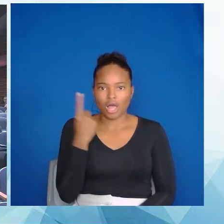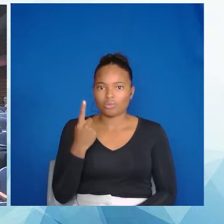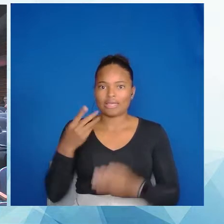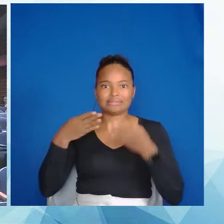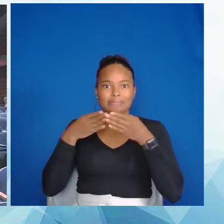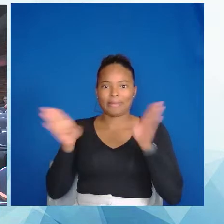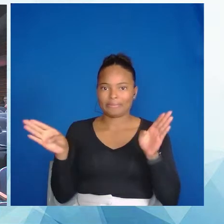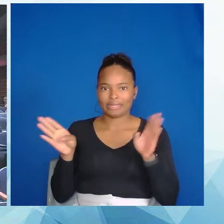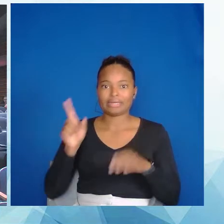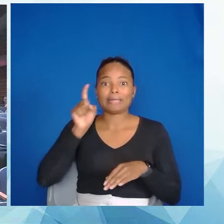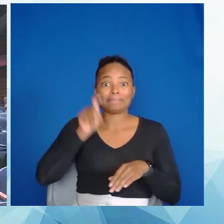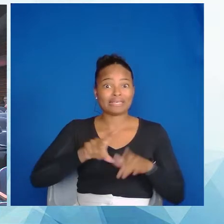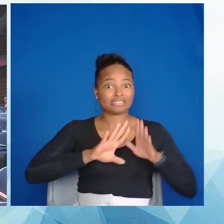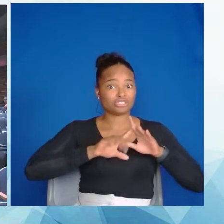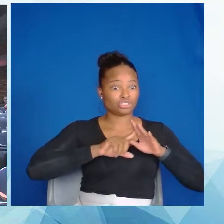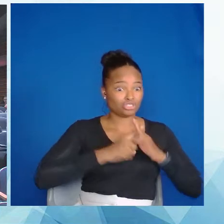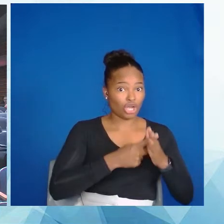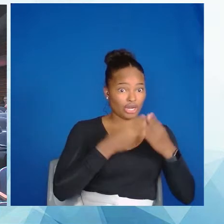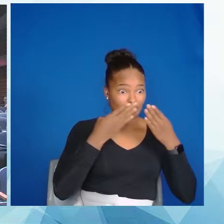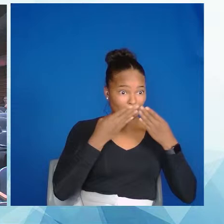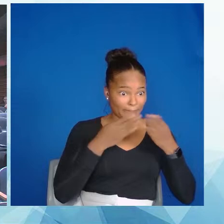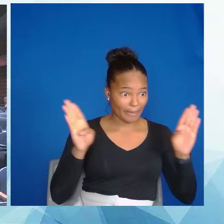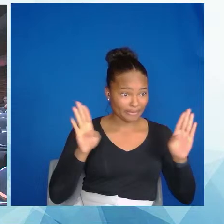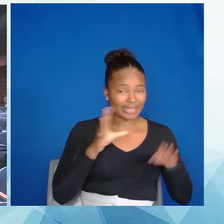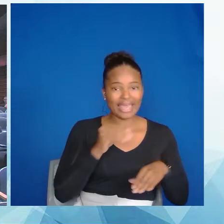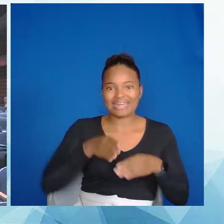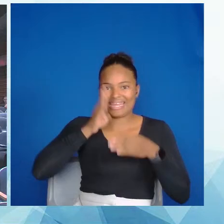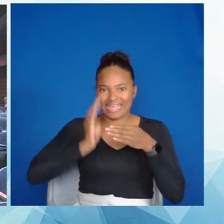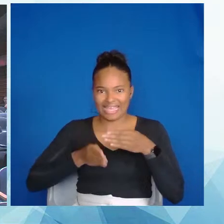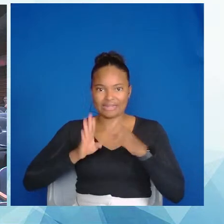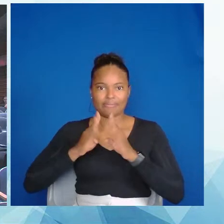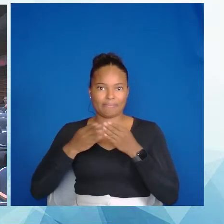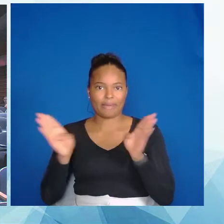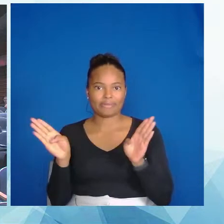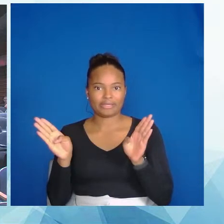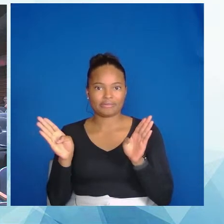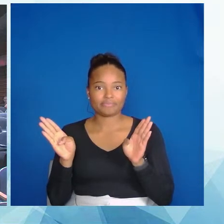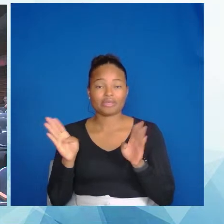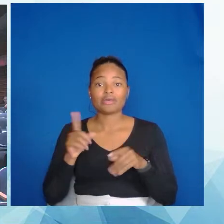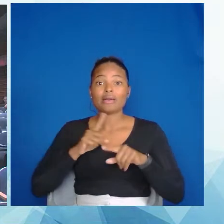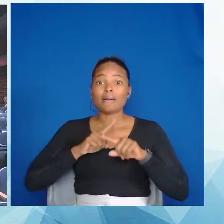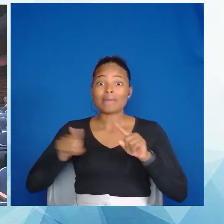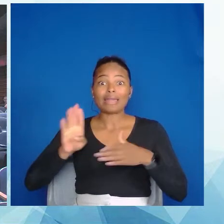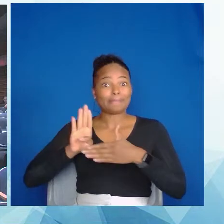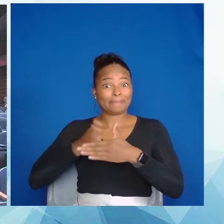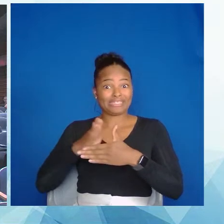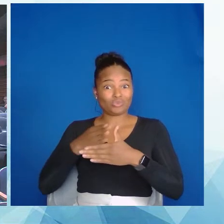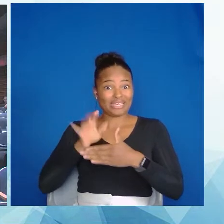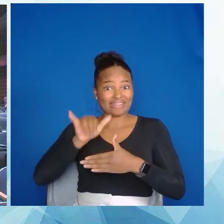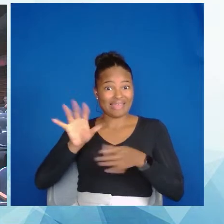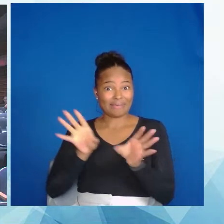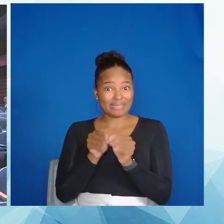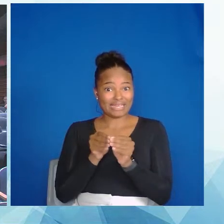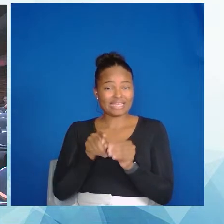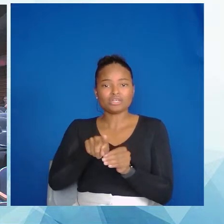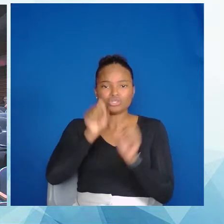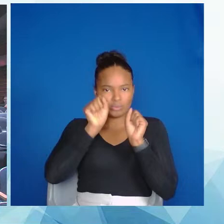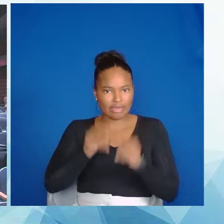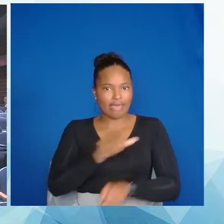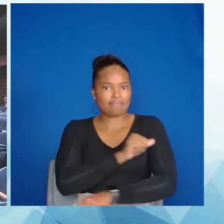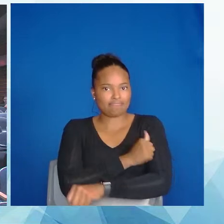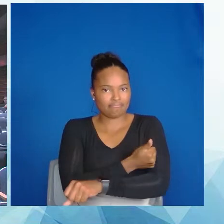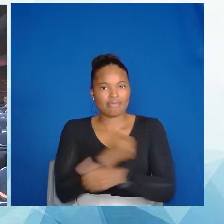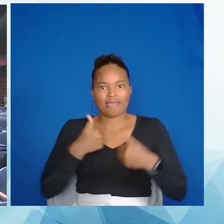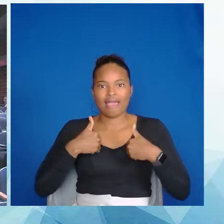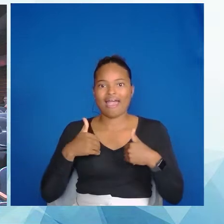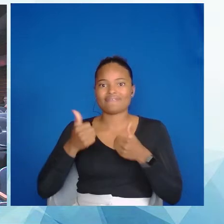public, and they have to end in the public session. But in between, you're authorized to have executive sessions for